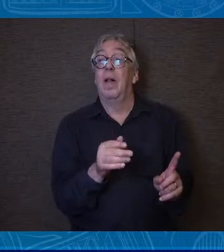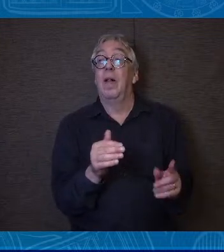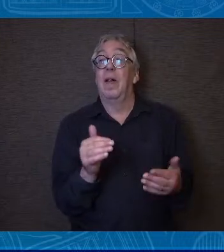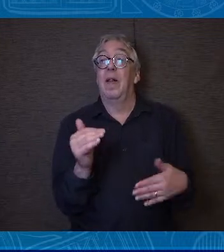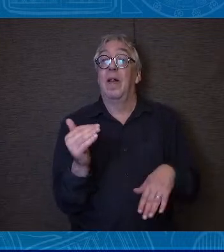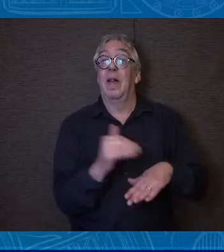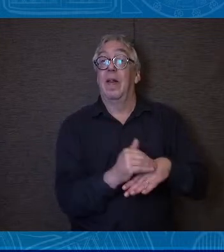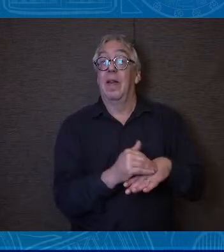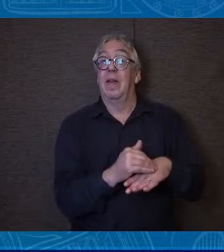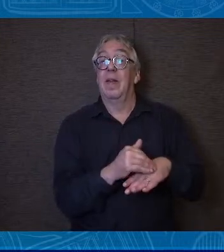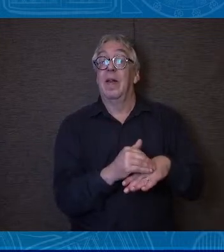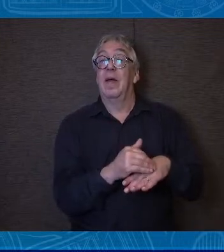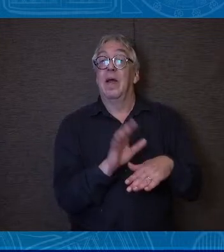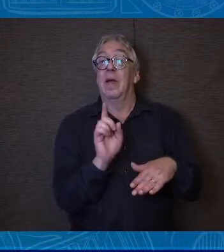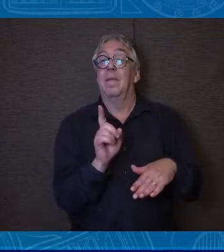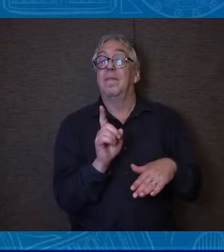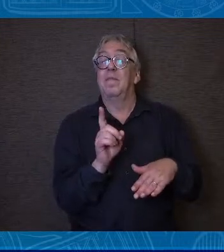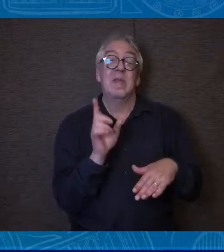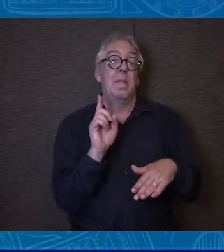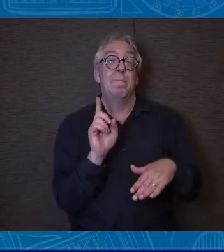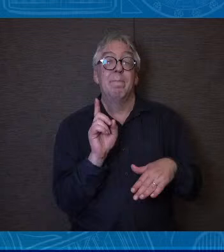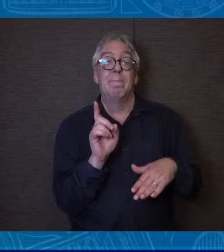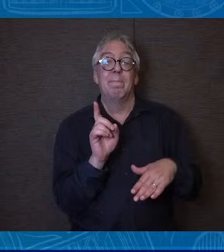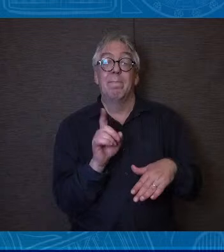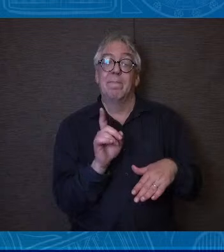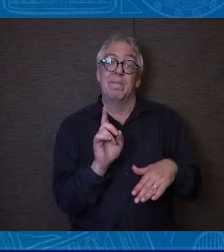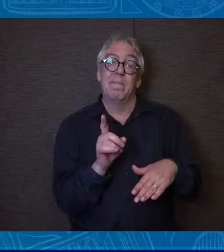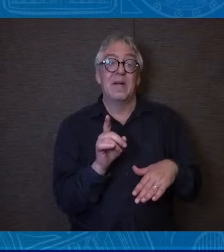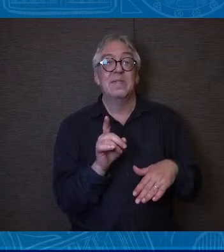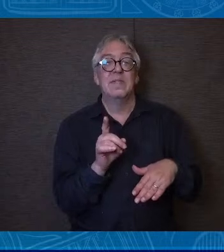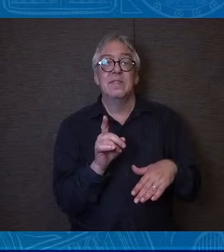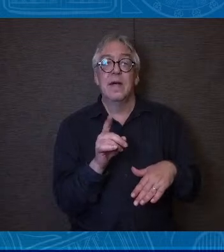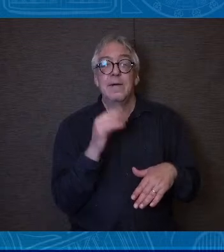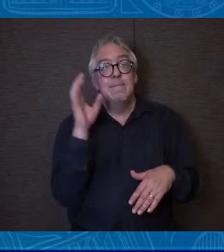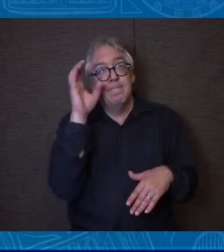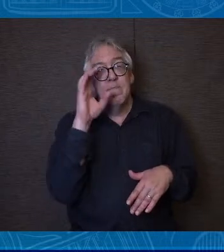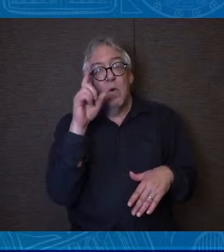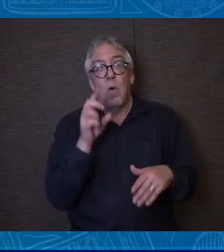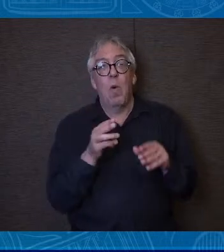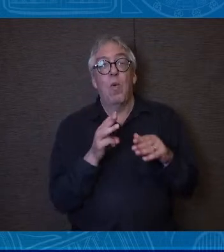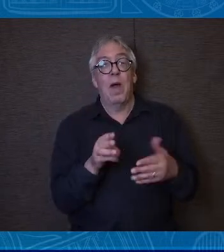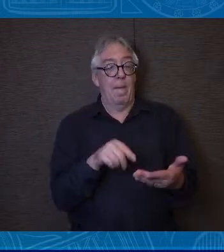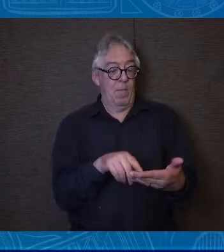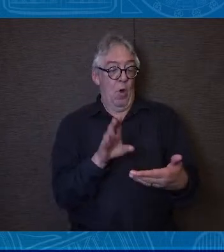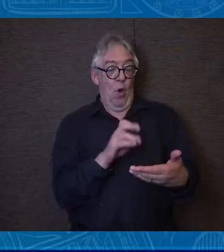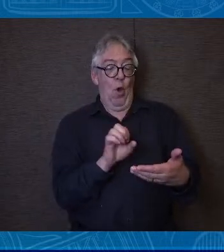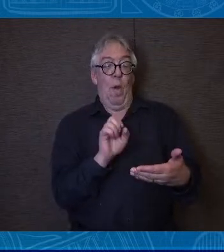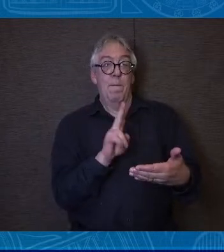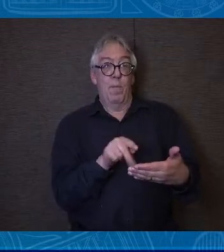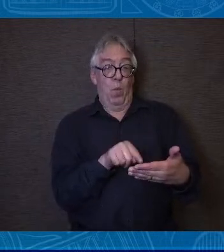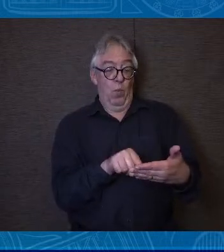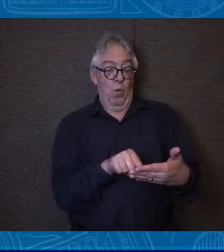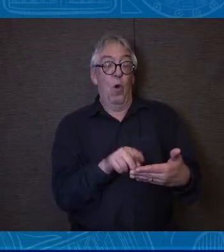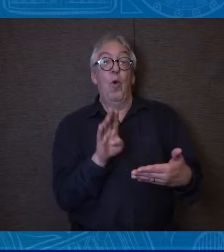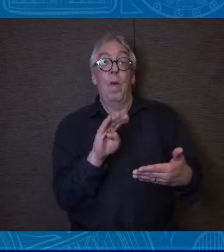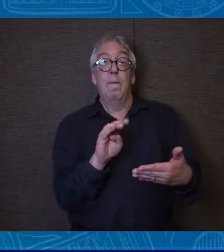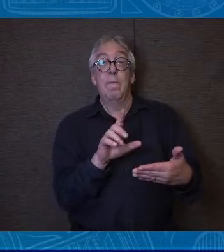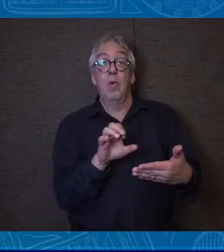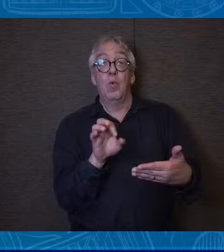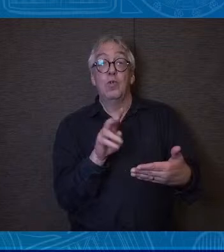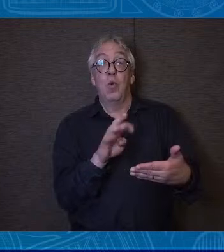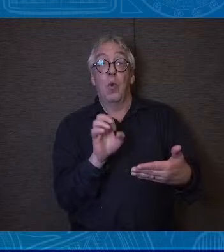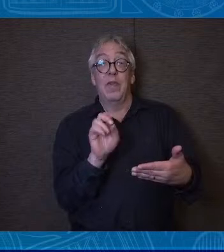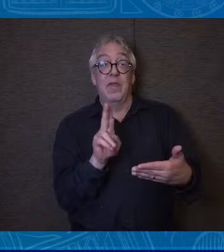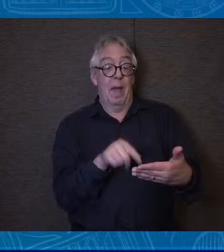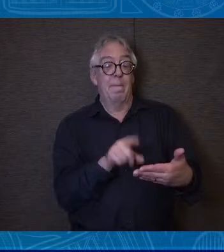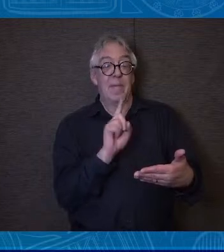to be sure that you are receiving the information from the good satellites. And regarding your